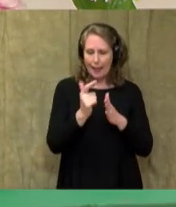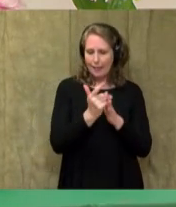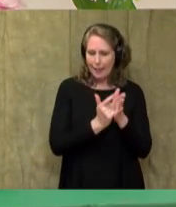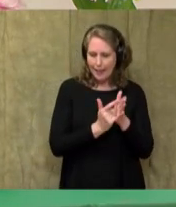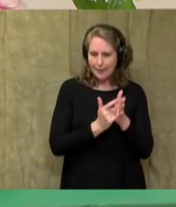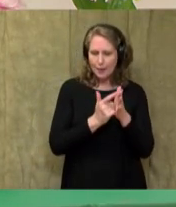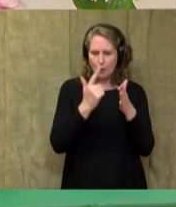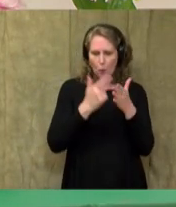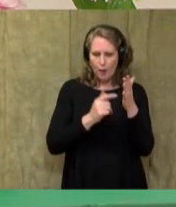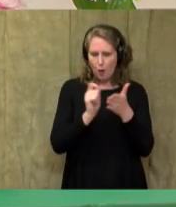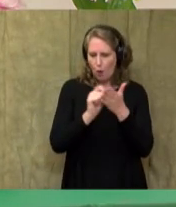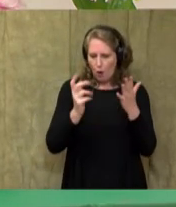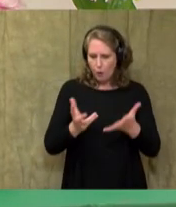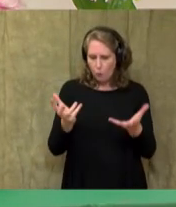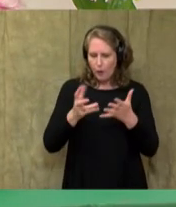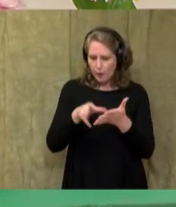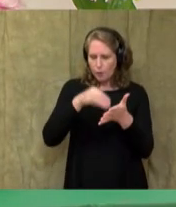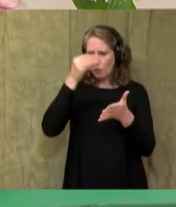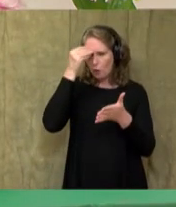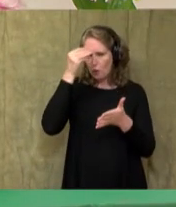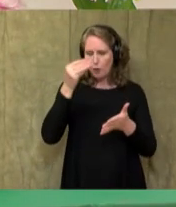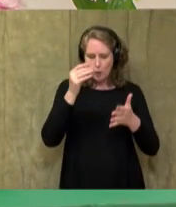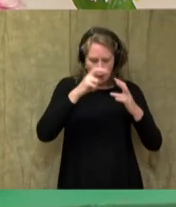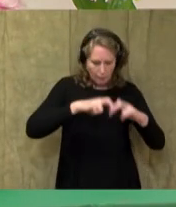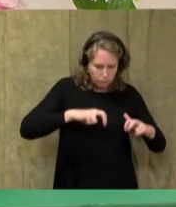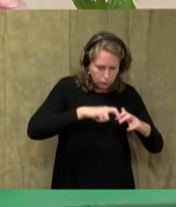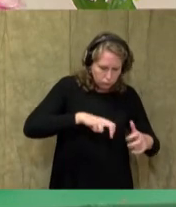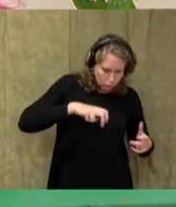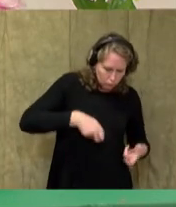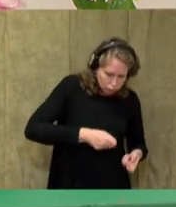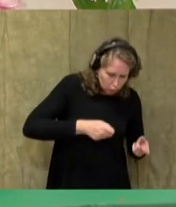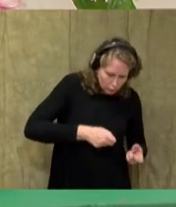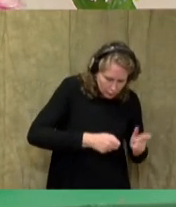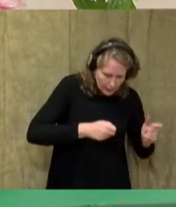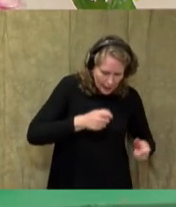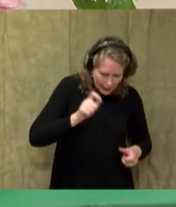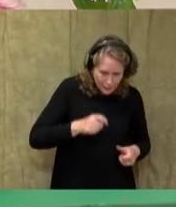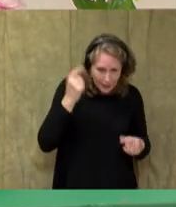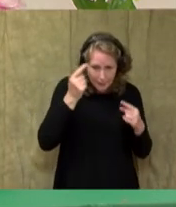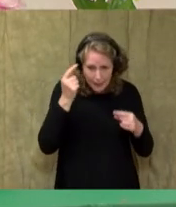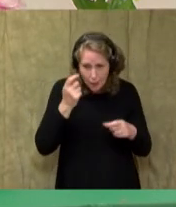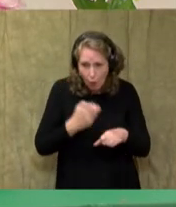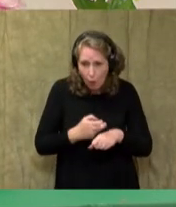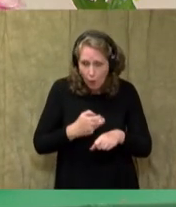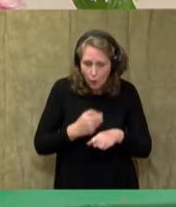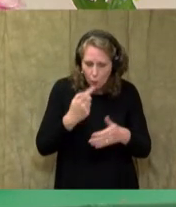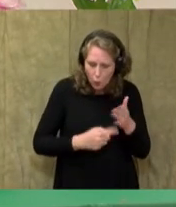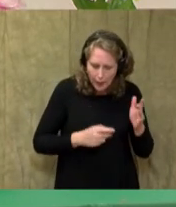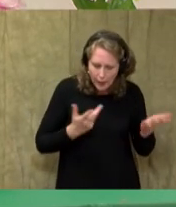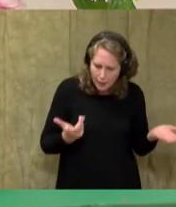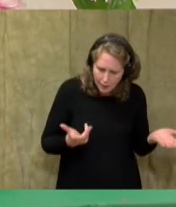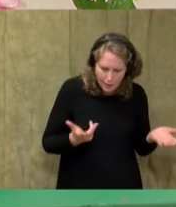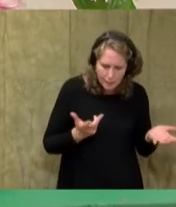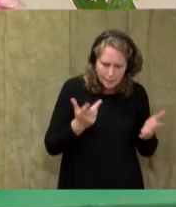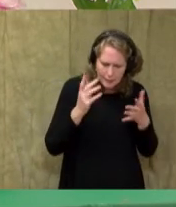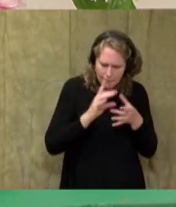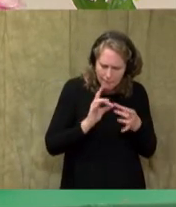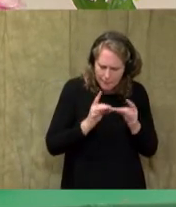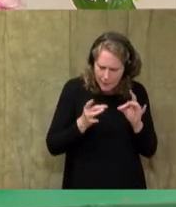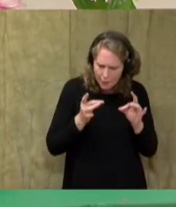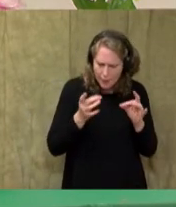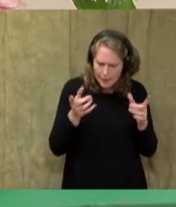lesson, okay? We haven't really talked about this yet, so this we really gotta think really hard here, okay? Gotta